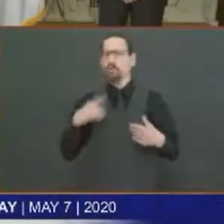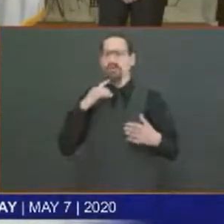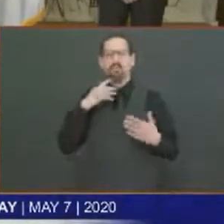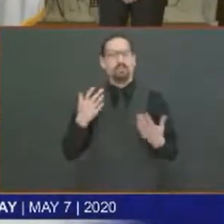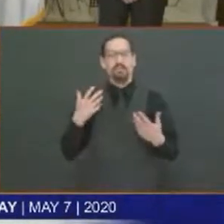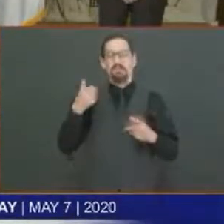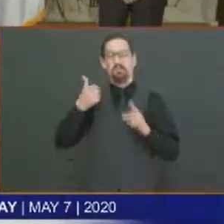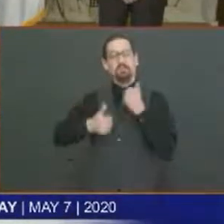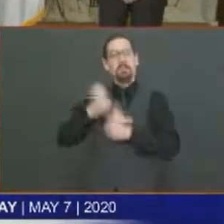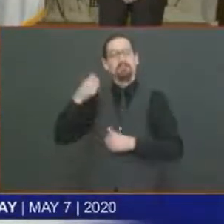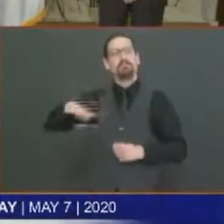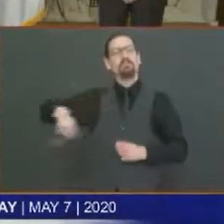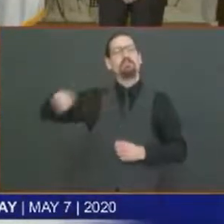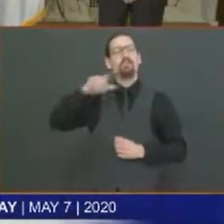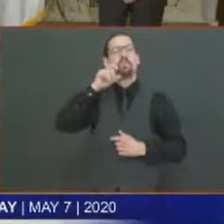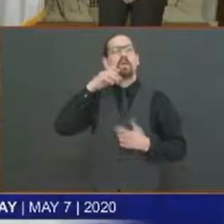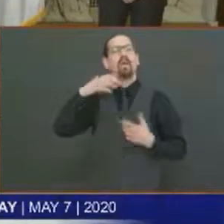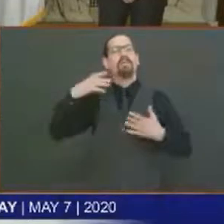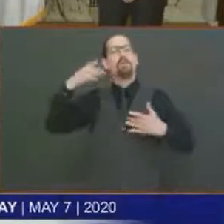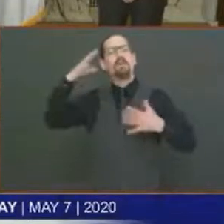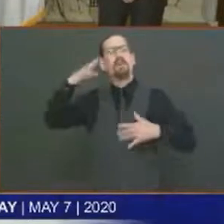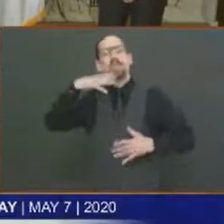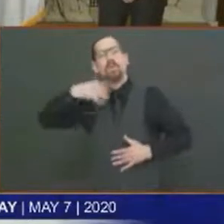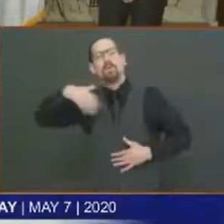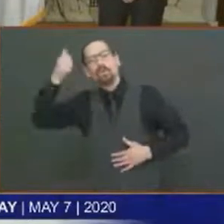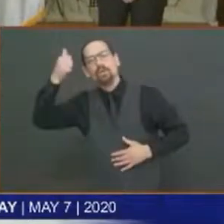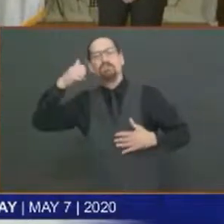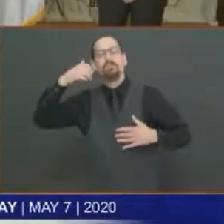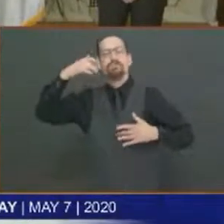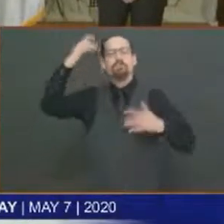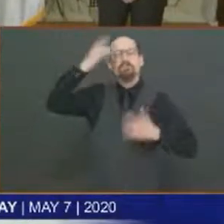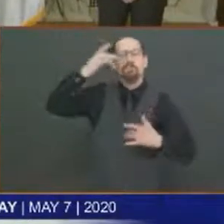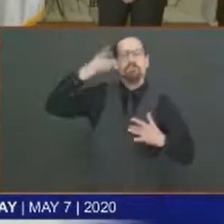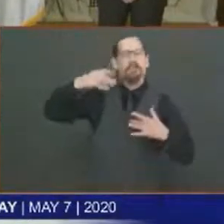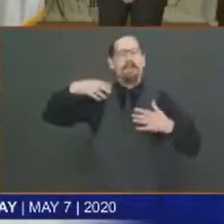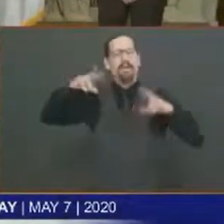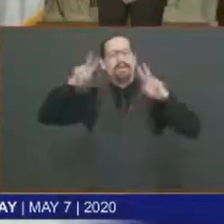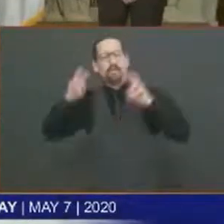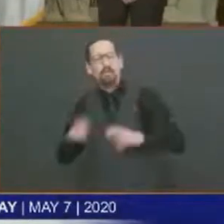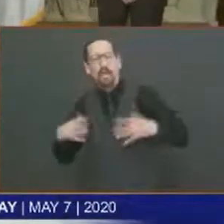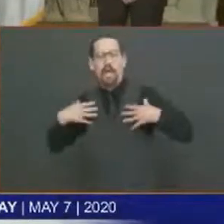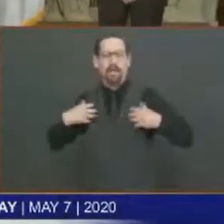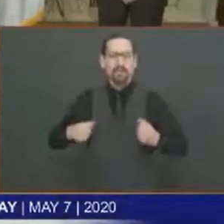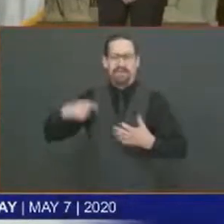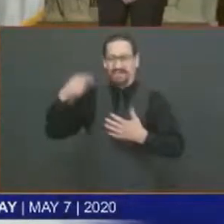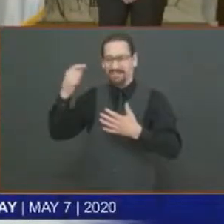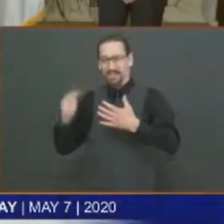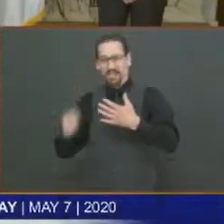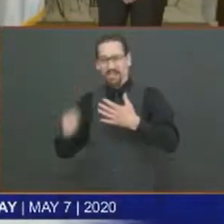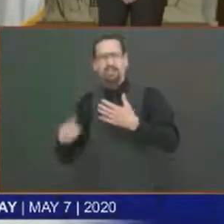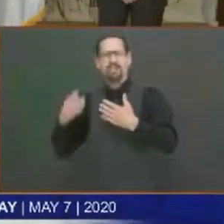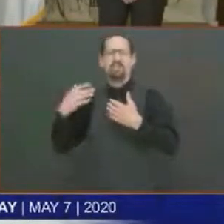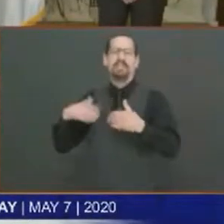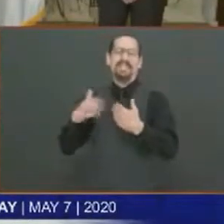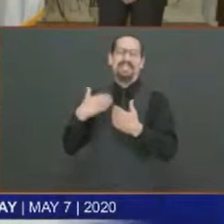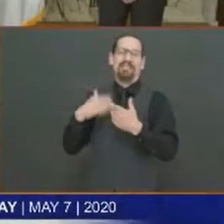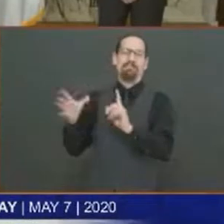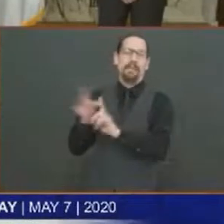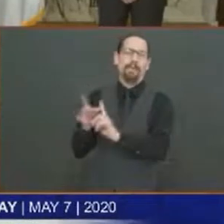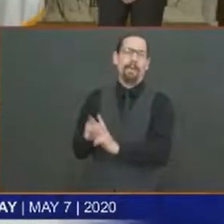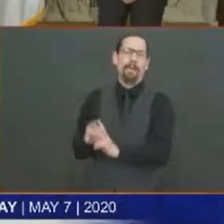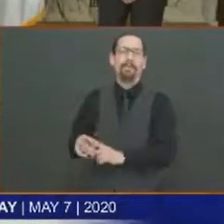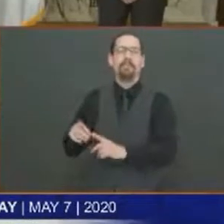congregate setting. So we want to apply all of the elements of what we're doing for the immediate and the long term to help make sure that we have